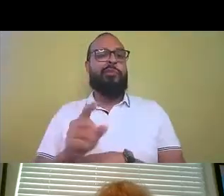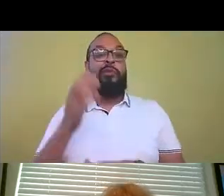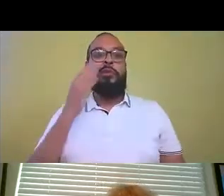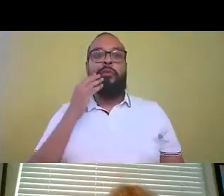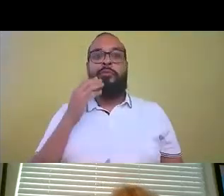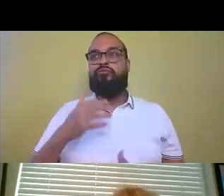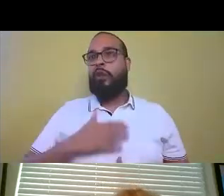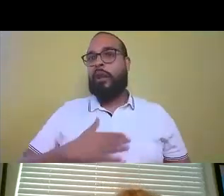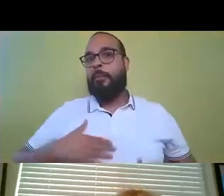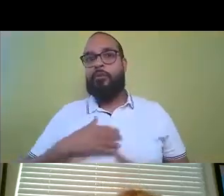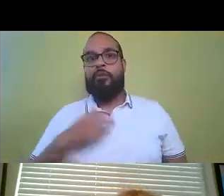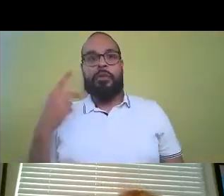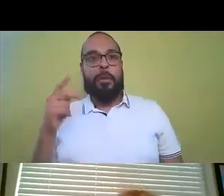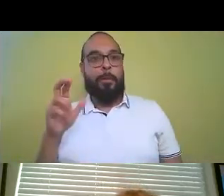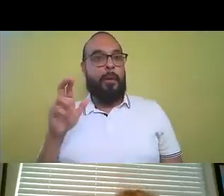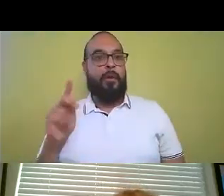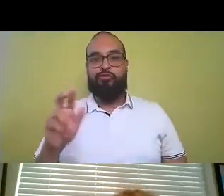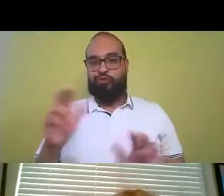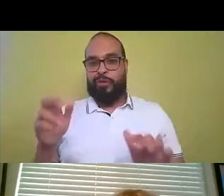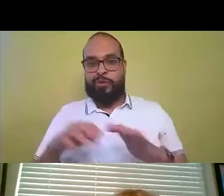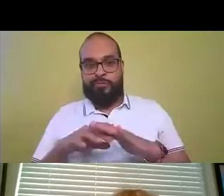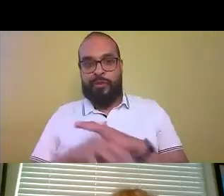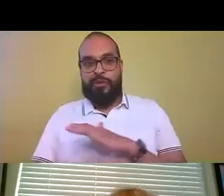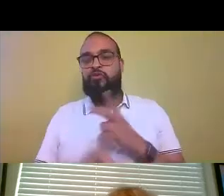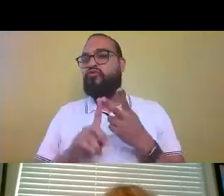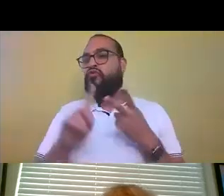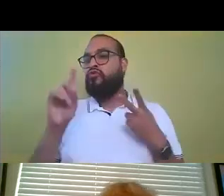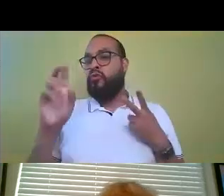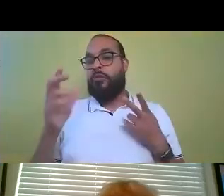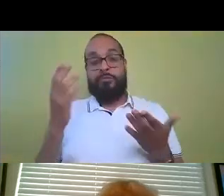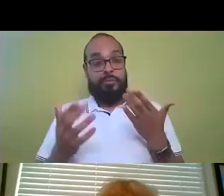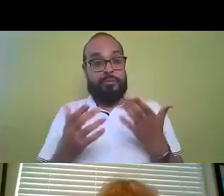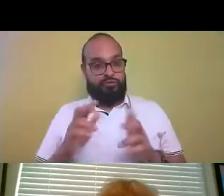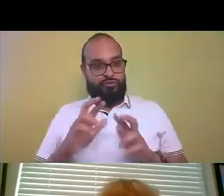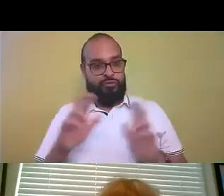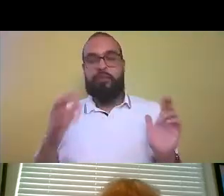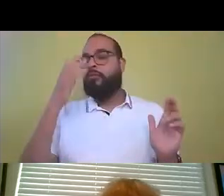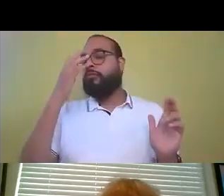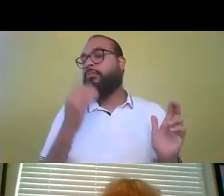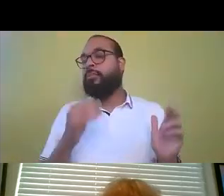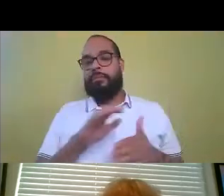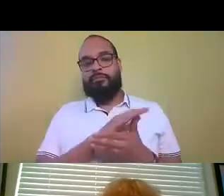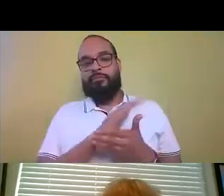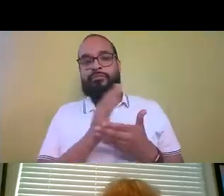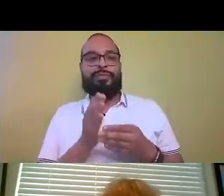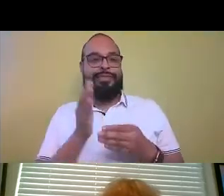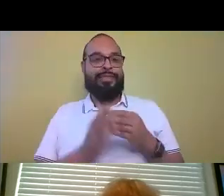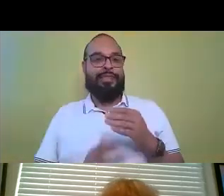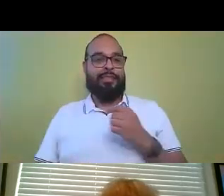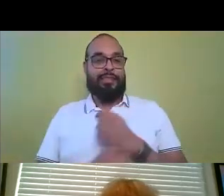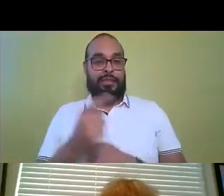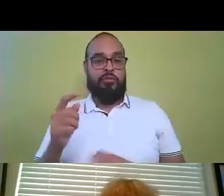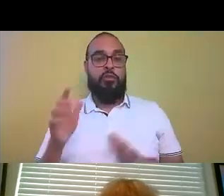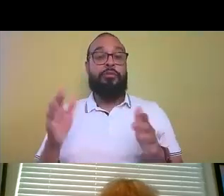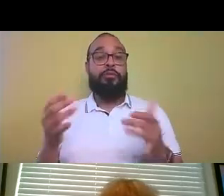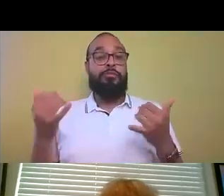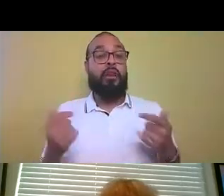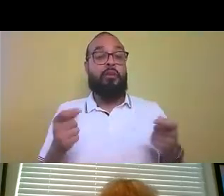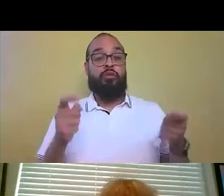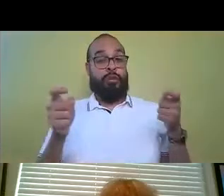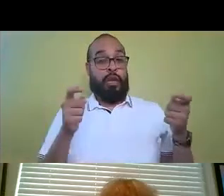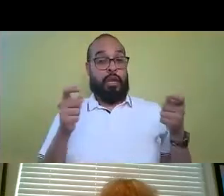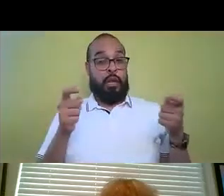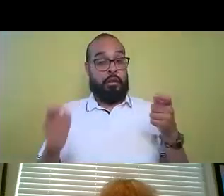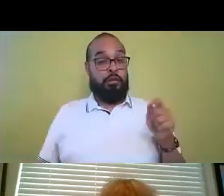enter, or an optimal arousal to move into a sleep state at the end of the day. So when we talk about regulation, we're talking about